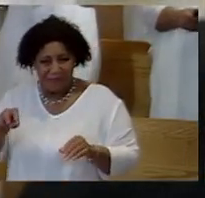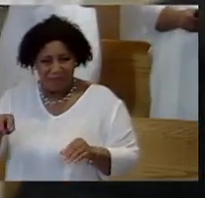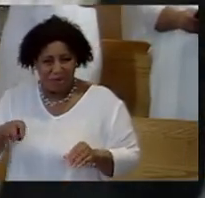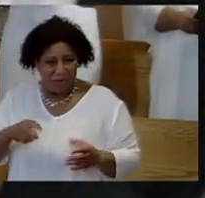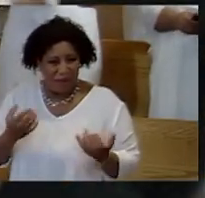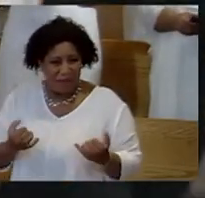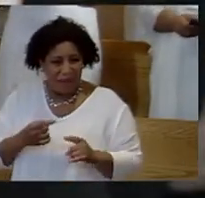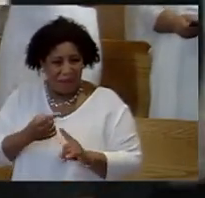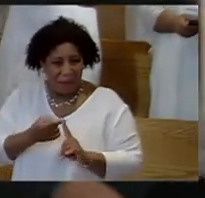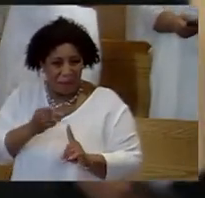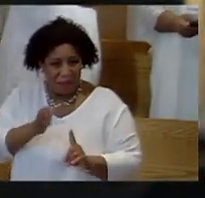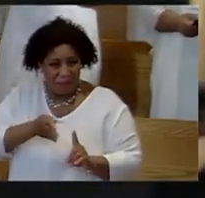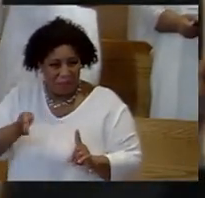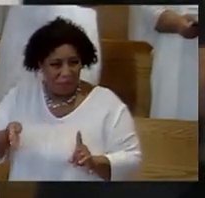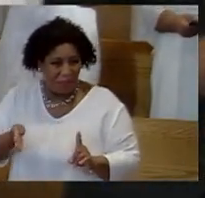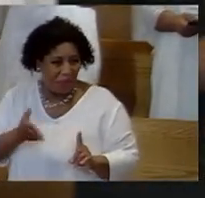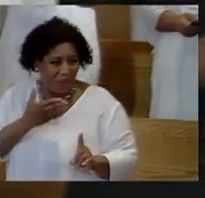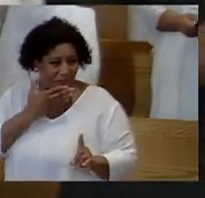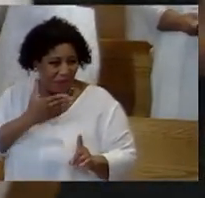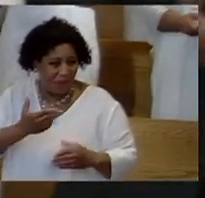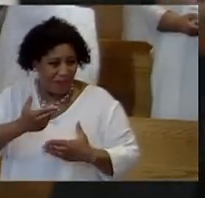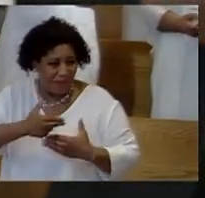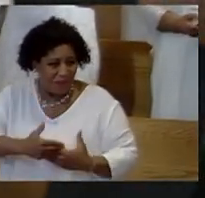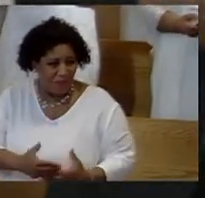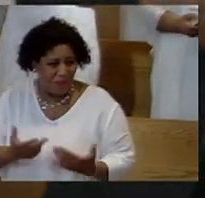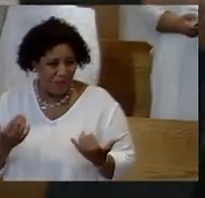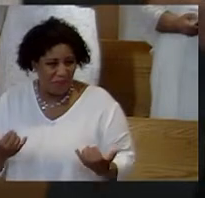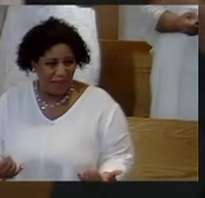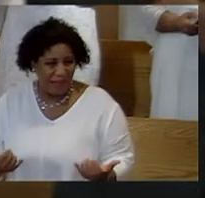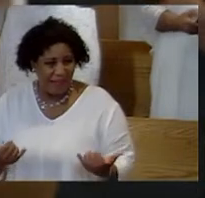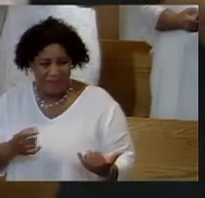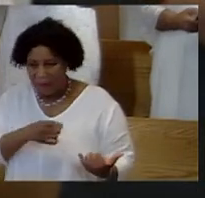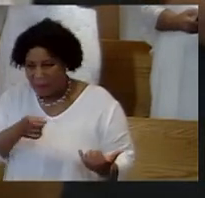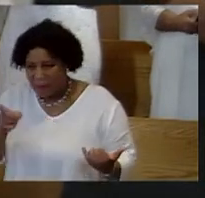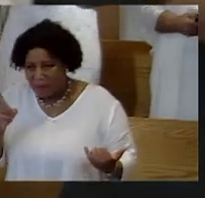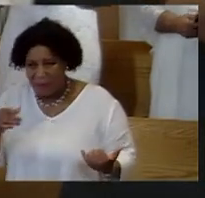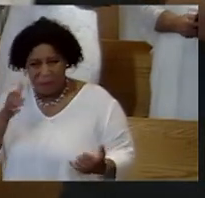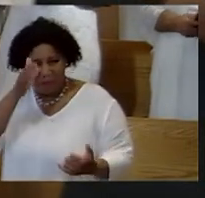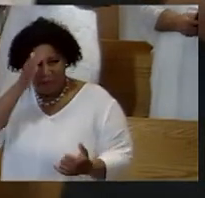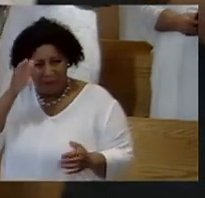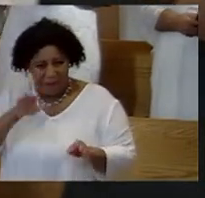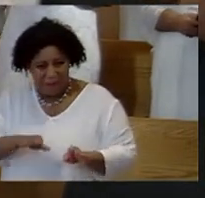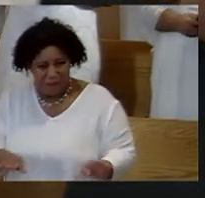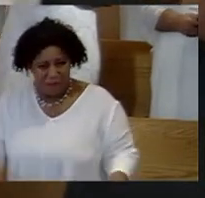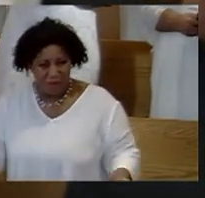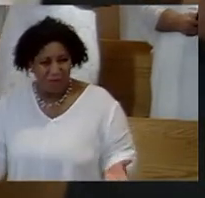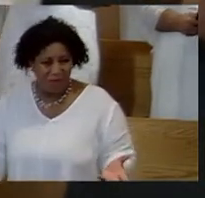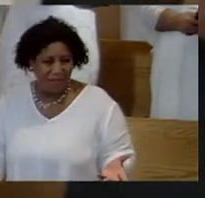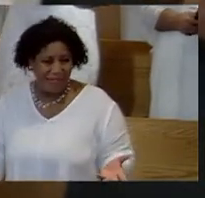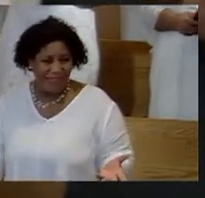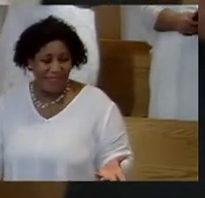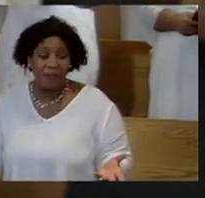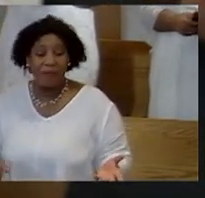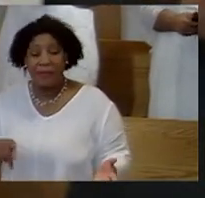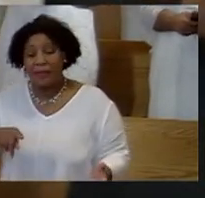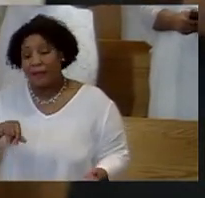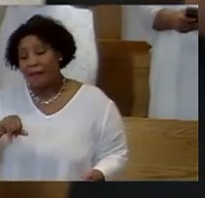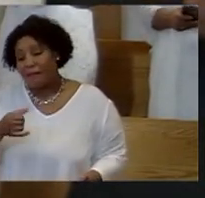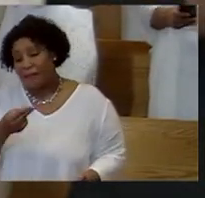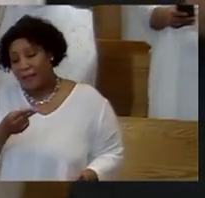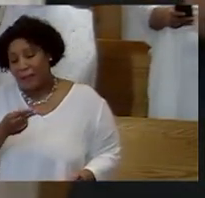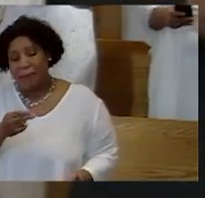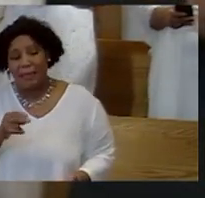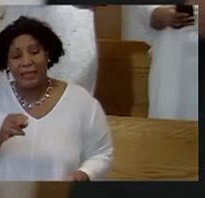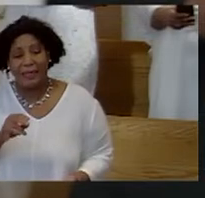today from Baltimore, and it's good to have them in the house and all of you, my father's children. In Philippians chapter